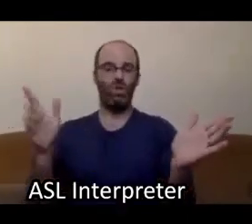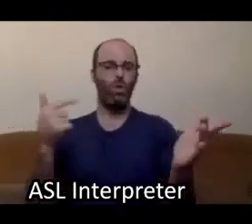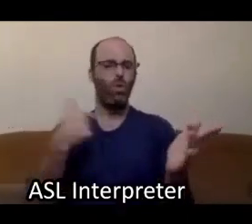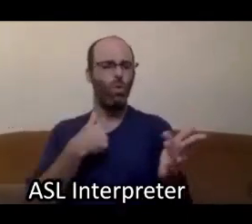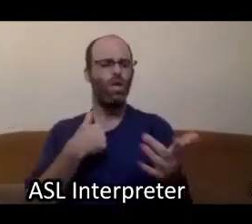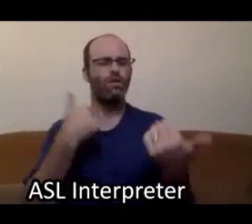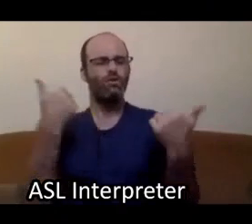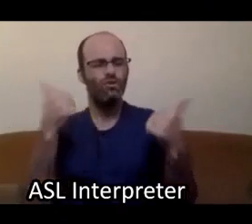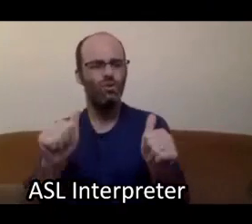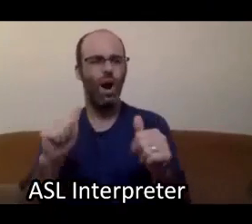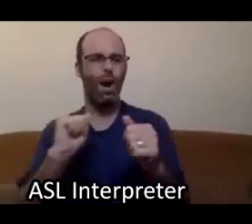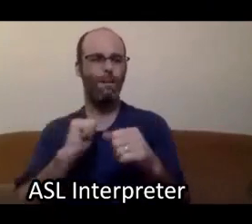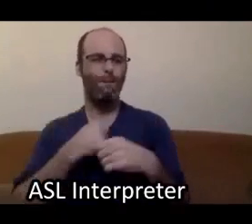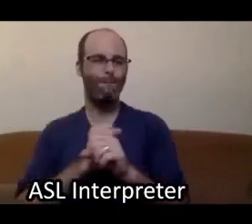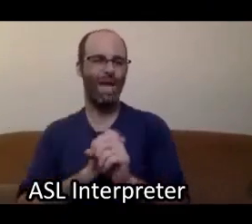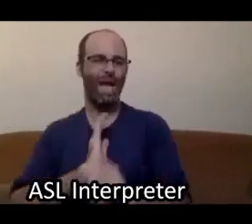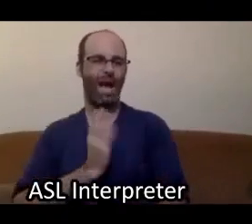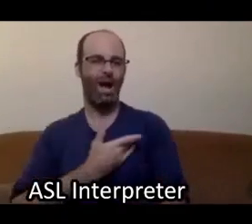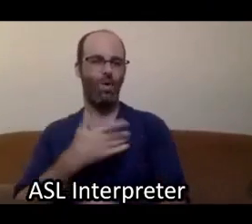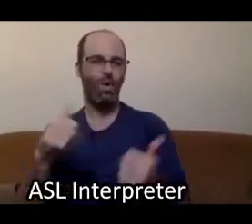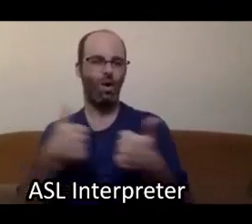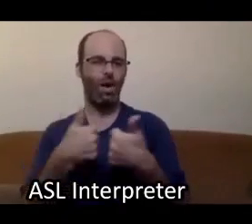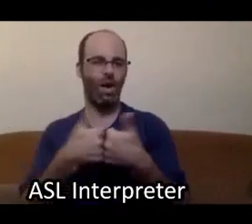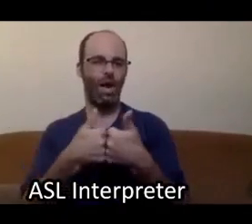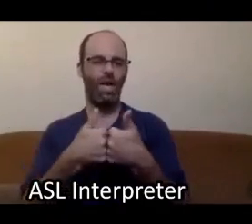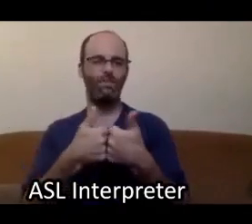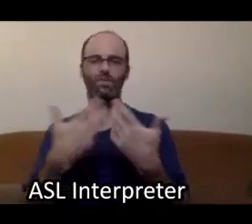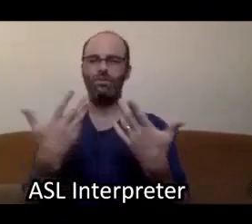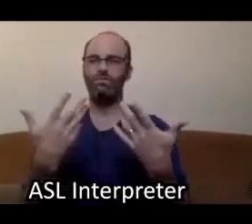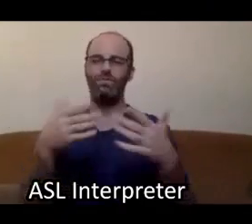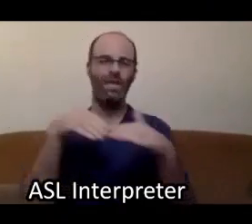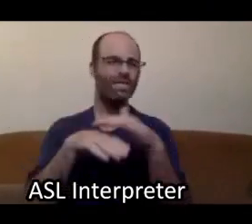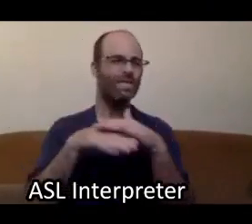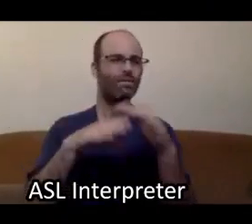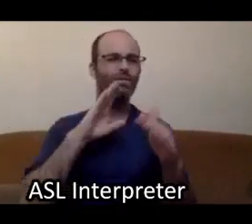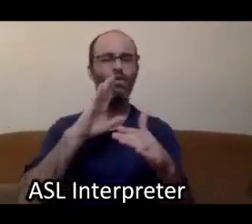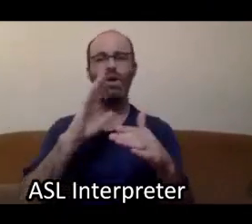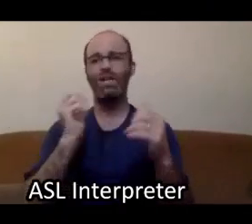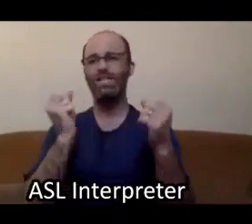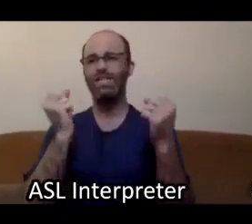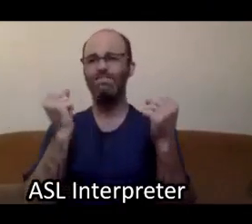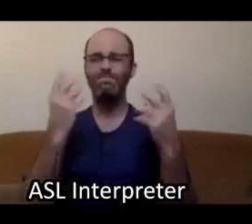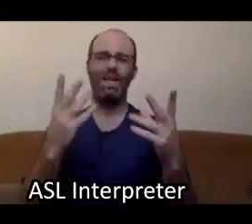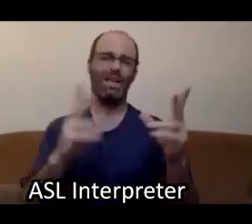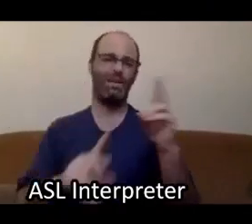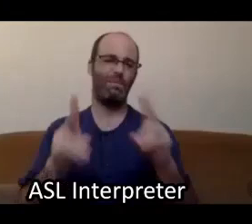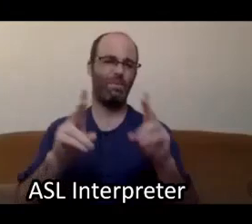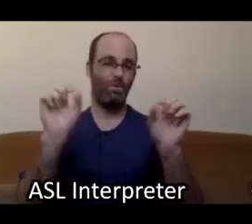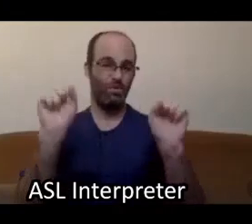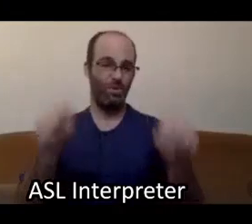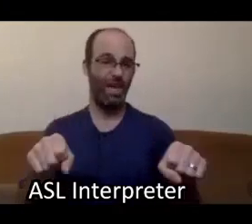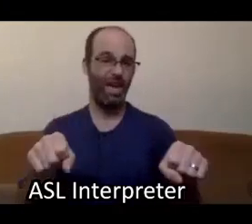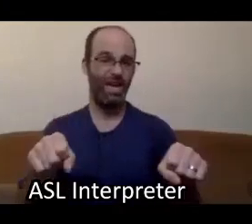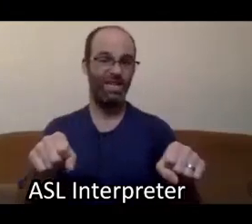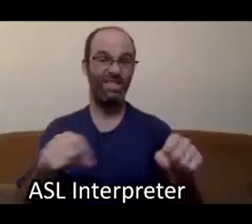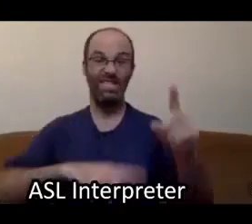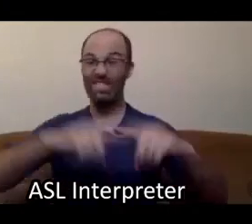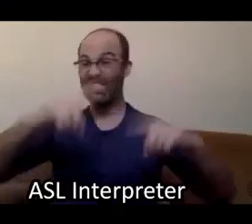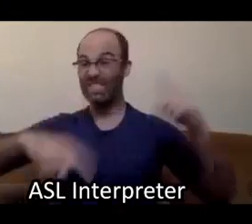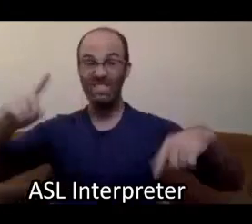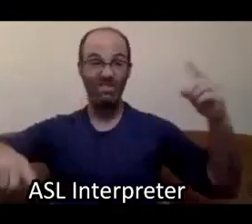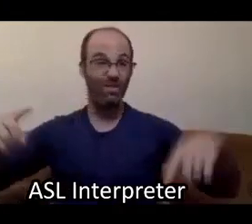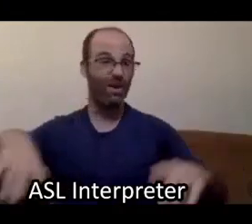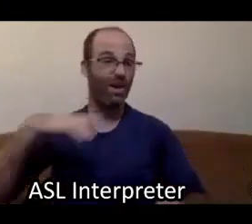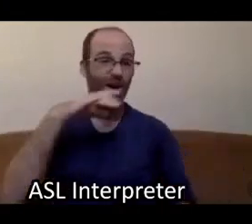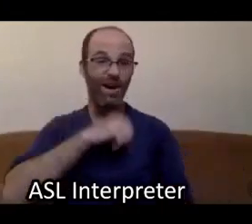as accessible and inclusive to as many people as we can, really, especially when working with the all ages kind of like part